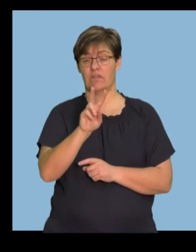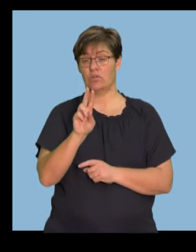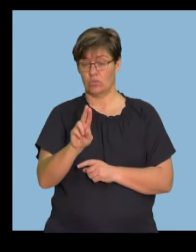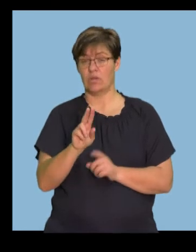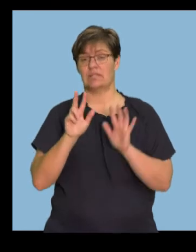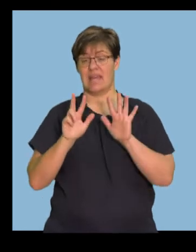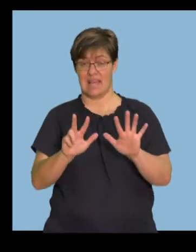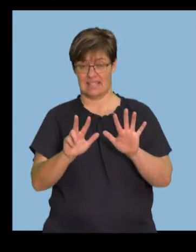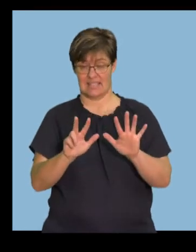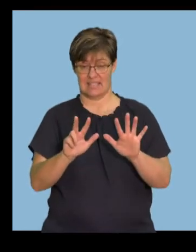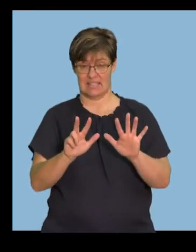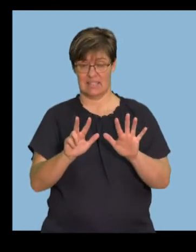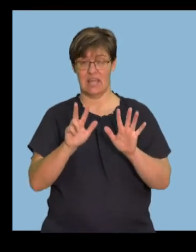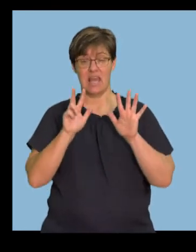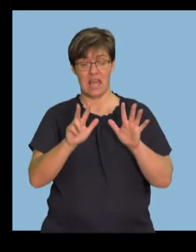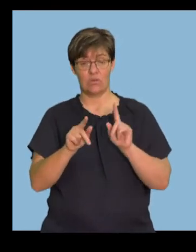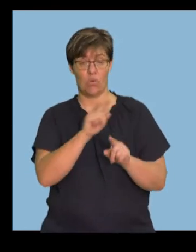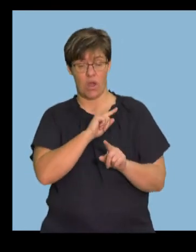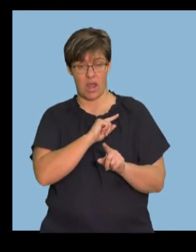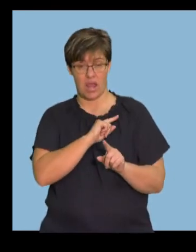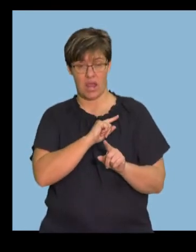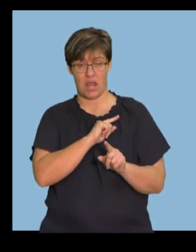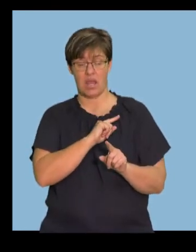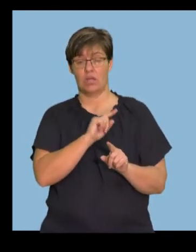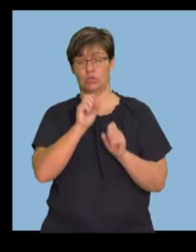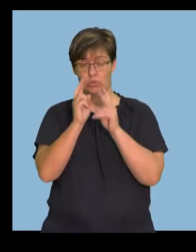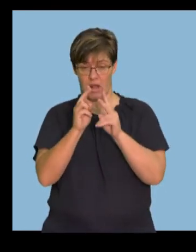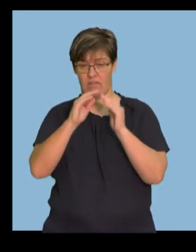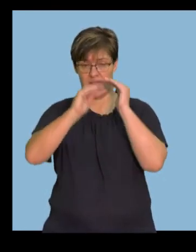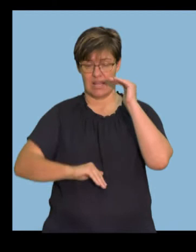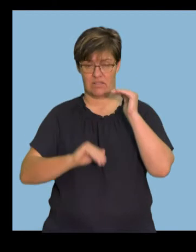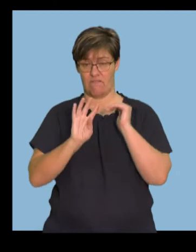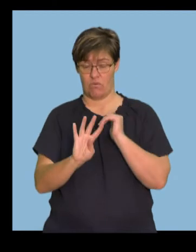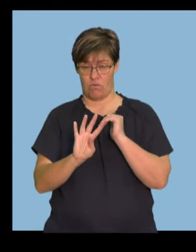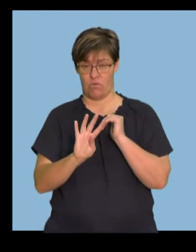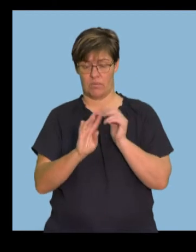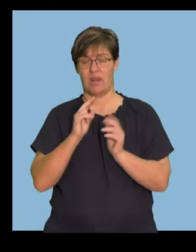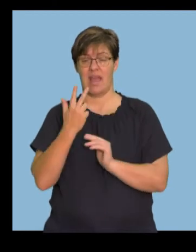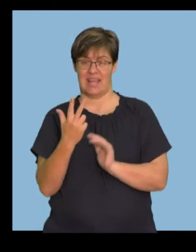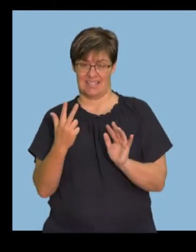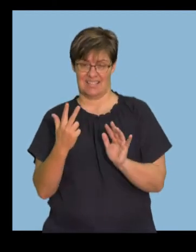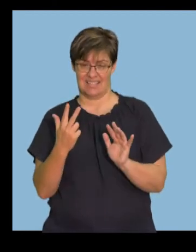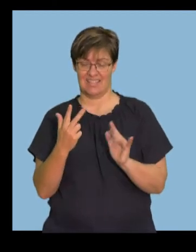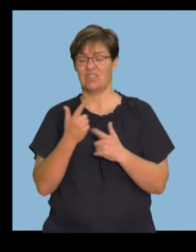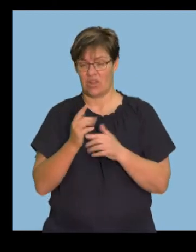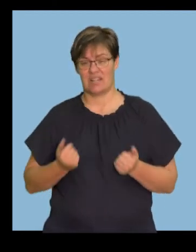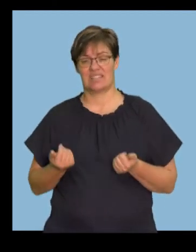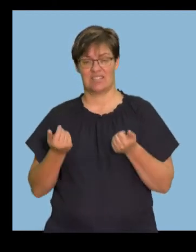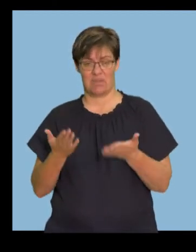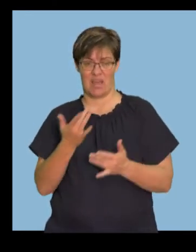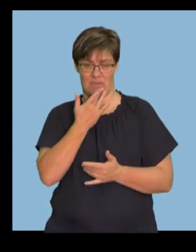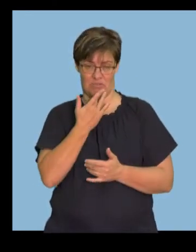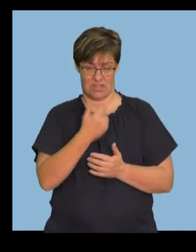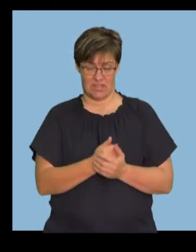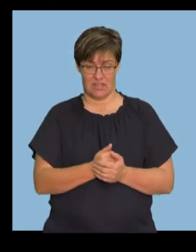is equals to, what is our V2? It's going to be 8. The 8 comes from 12 less the 4, okay? Because the total voltage